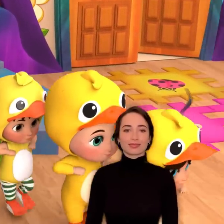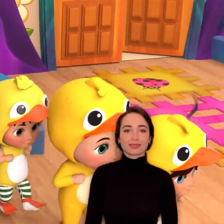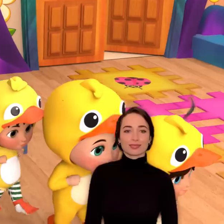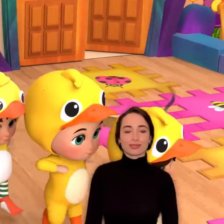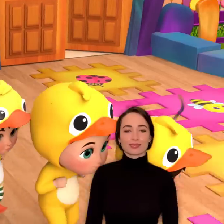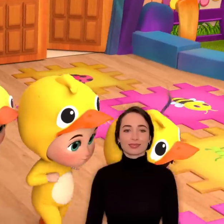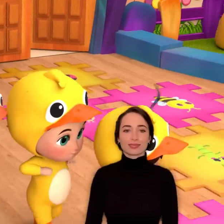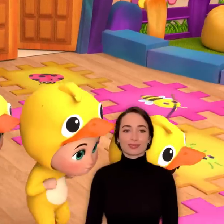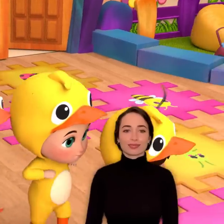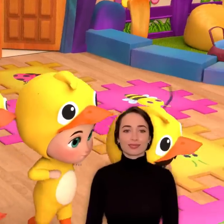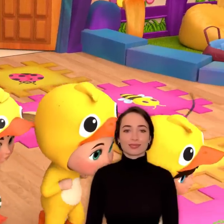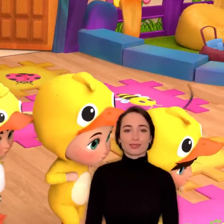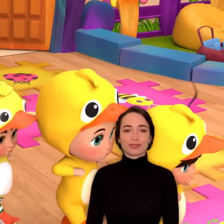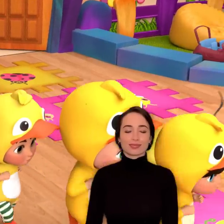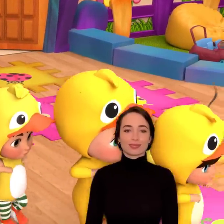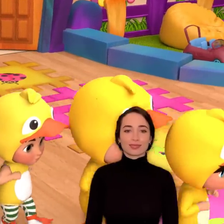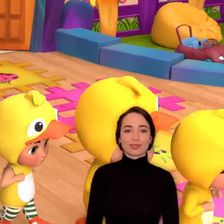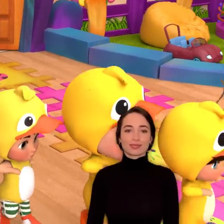thank you